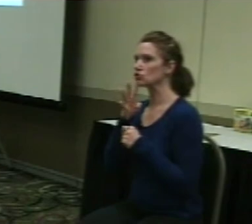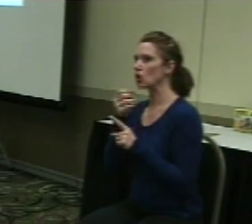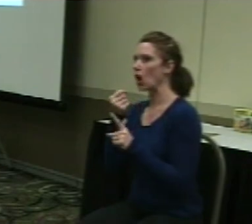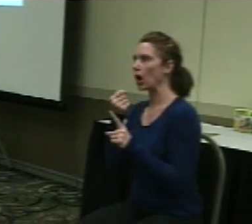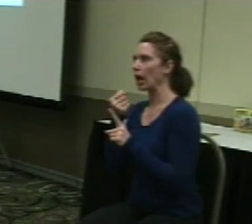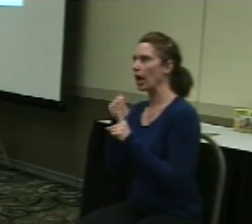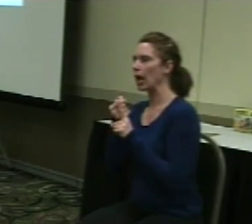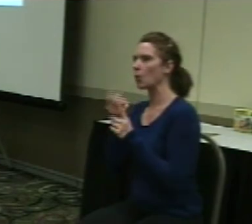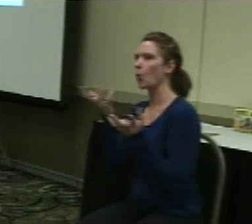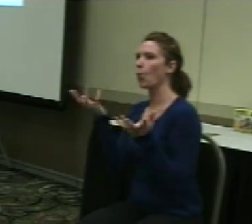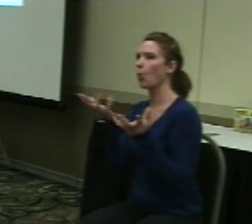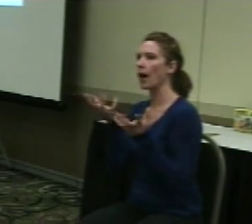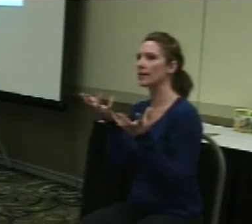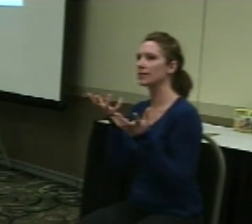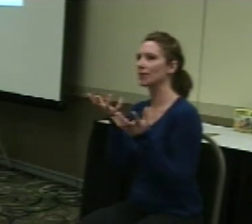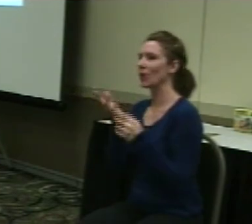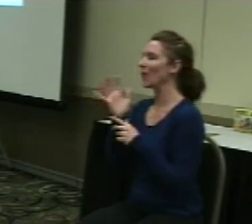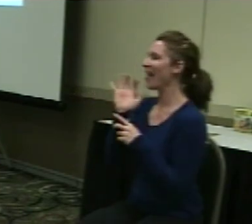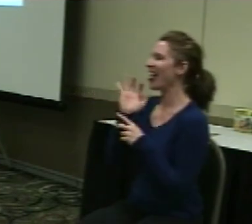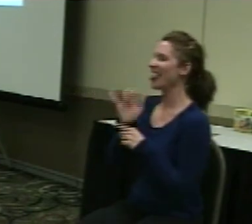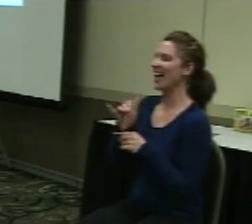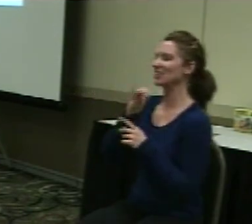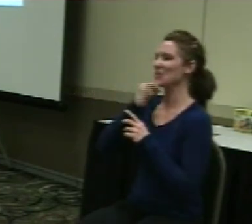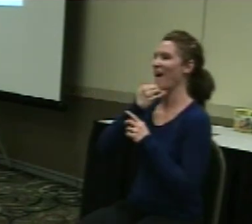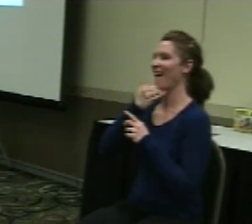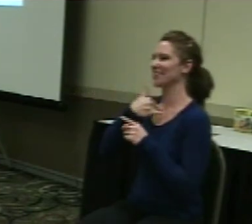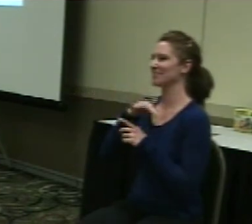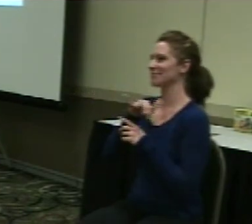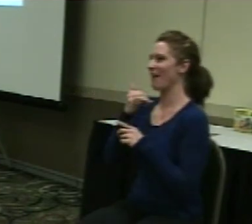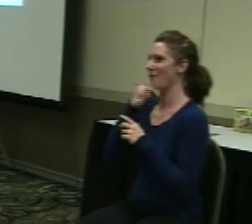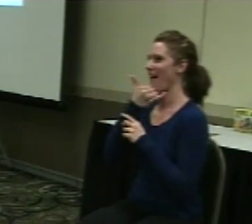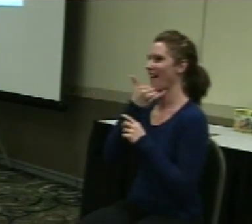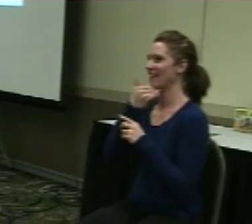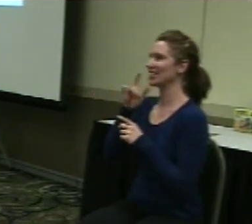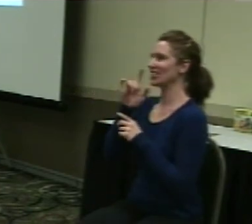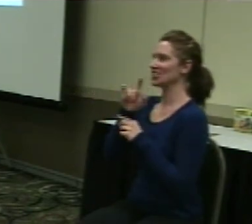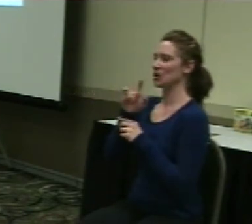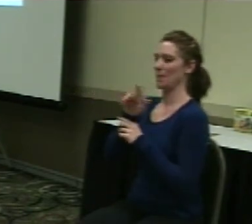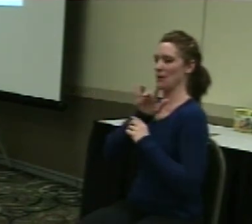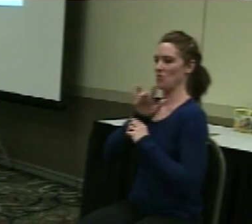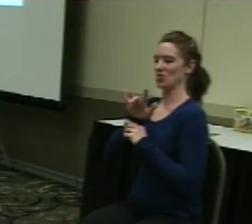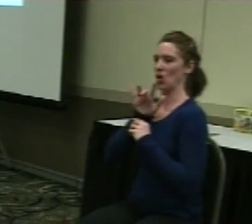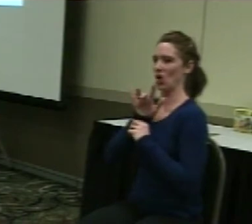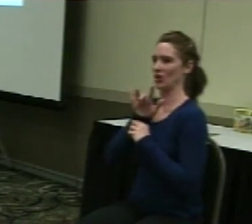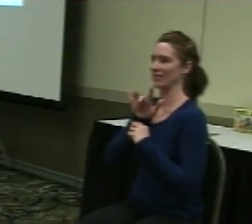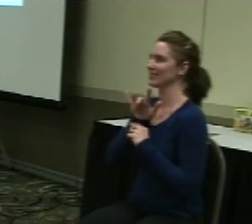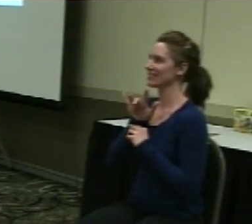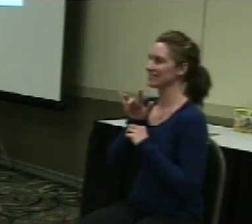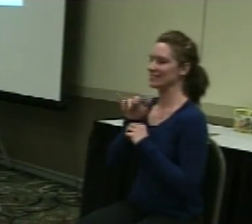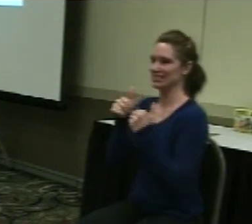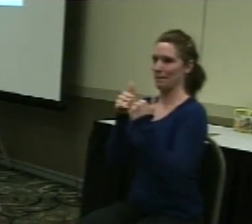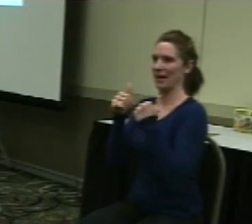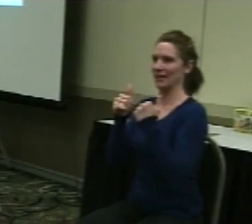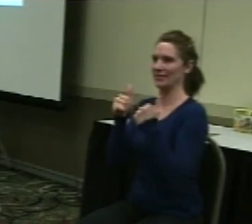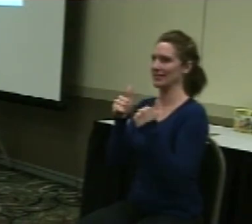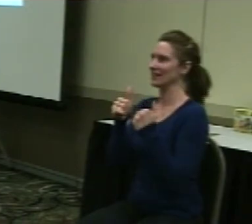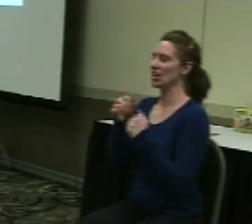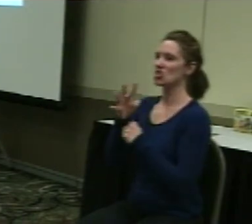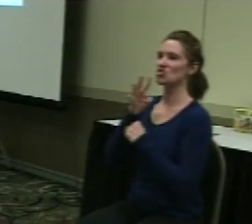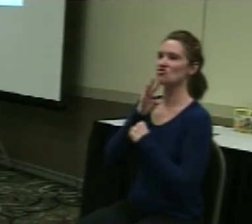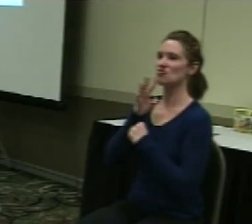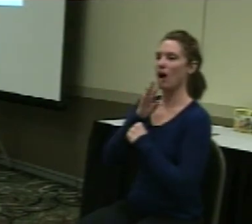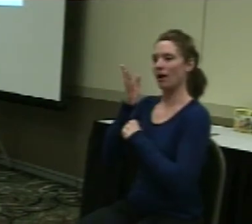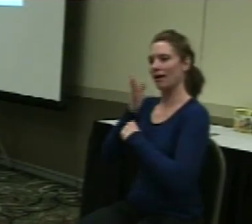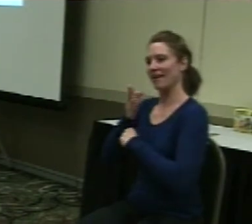Sorry, that actually is a little typo. It should have been a return after that. Yeah, it should have been, you know what I mean? There should have been a